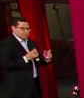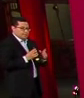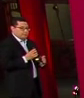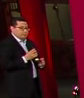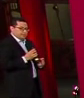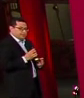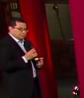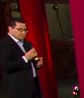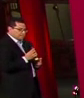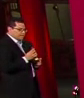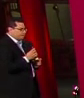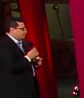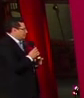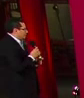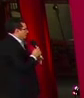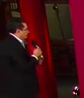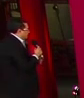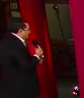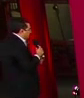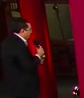hospitalized.